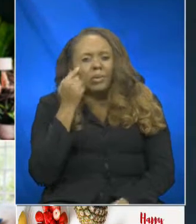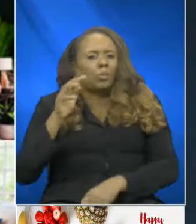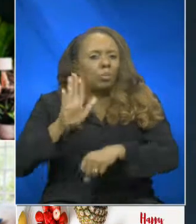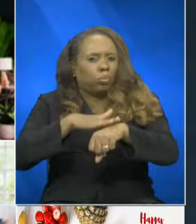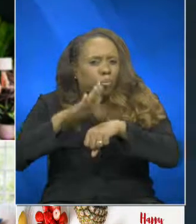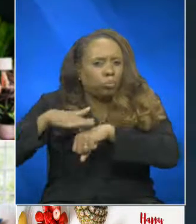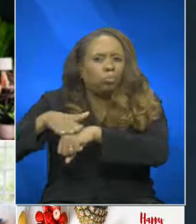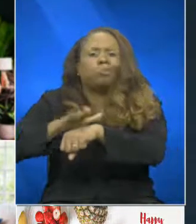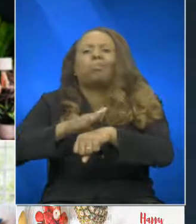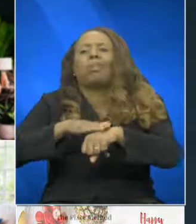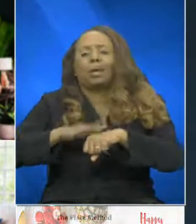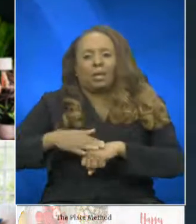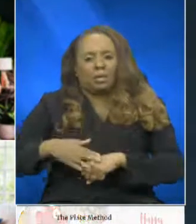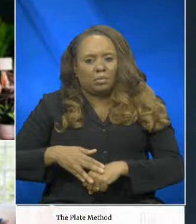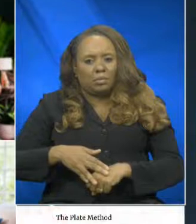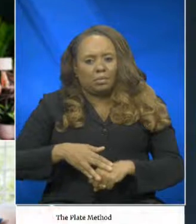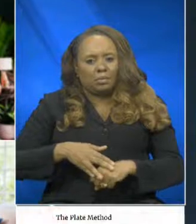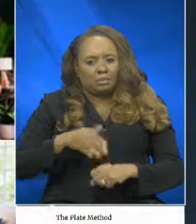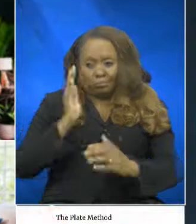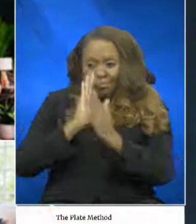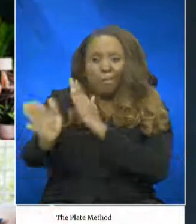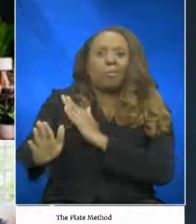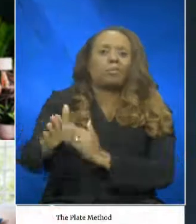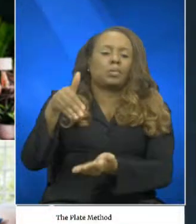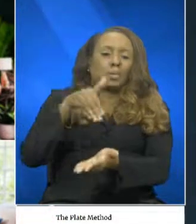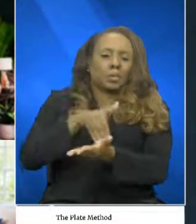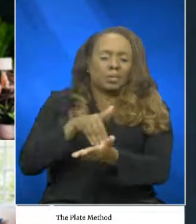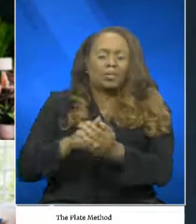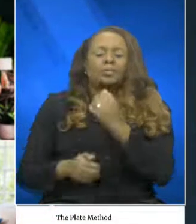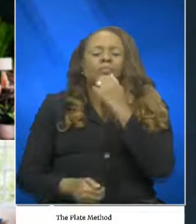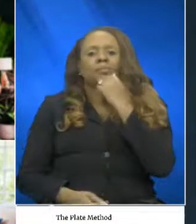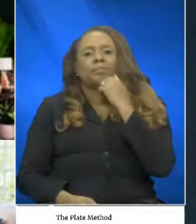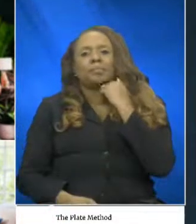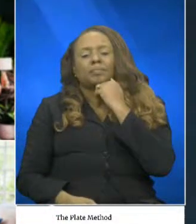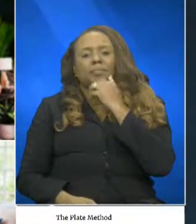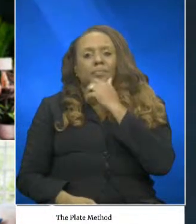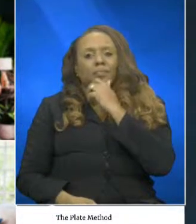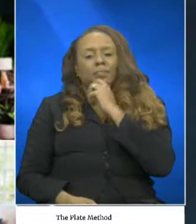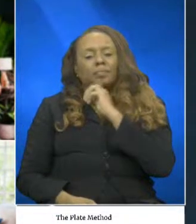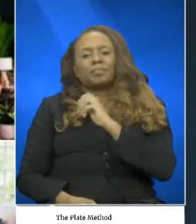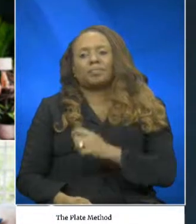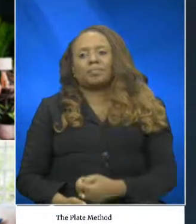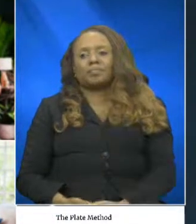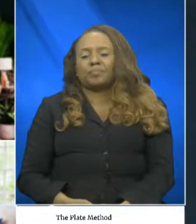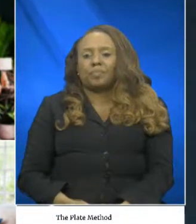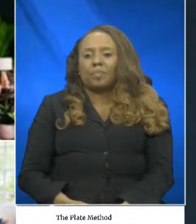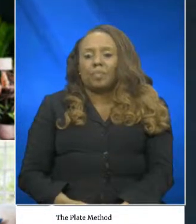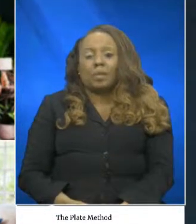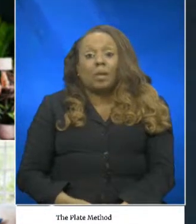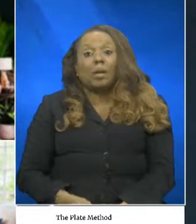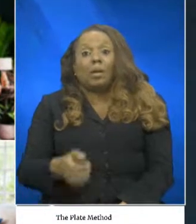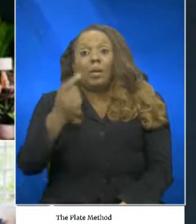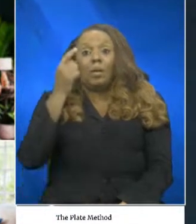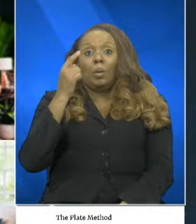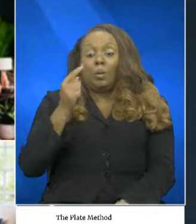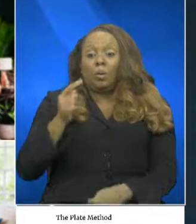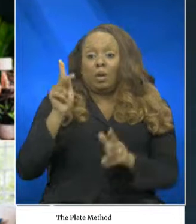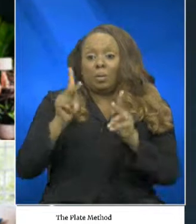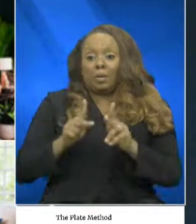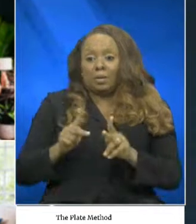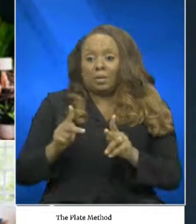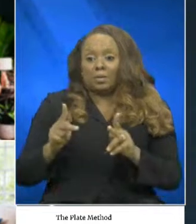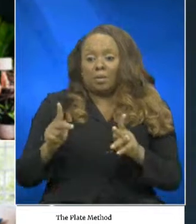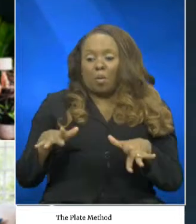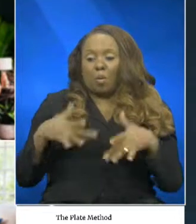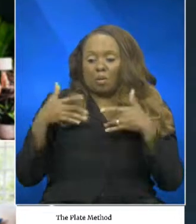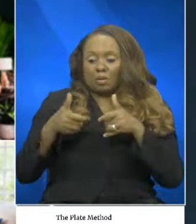visit to the doctor as soon as possible. Okay. There's one viewer here who wants you to know that their